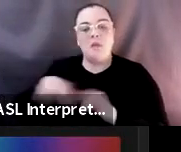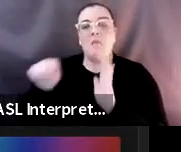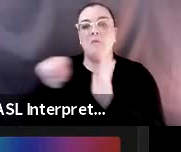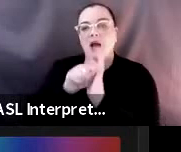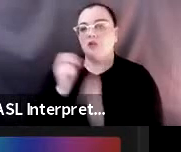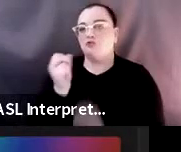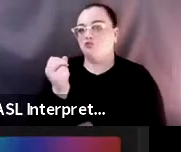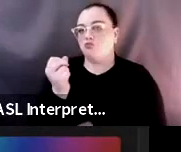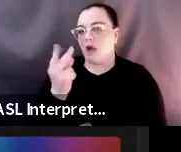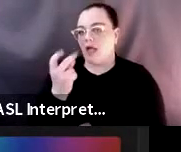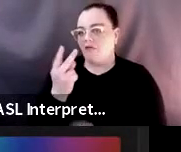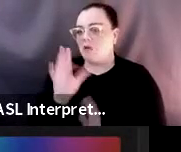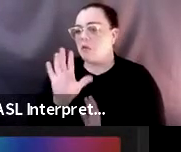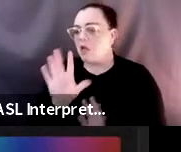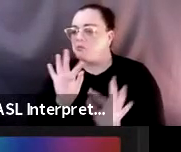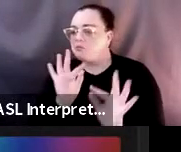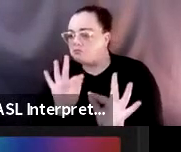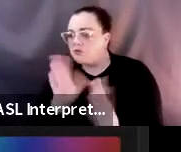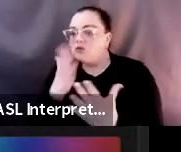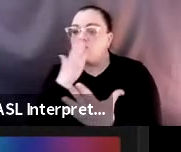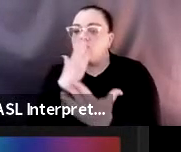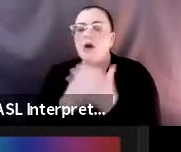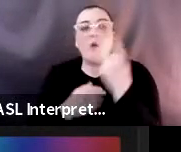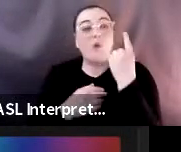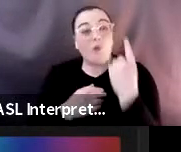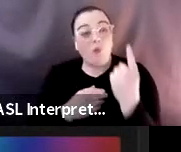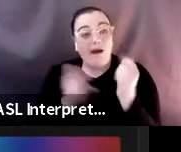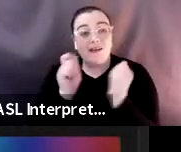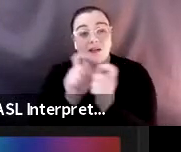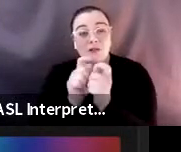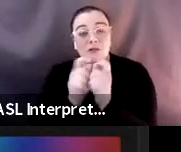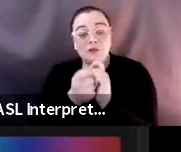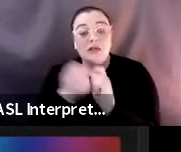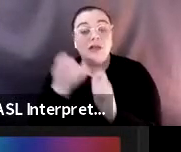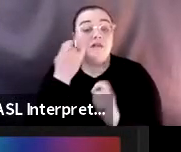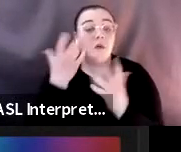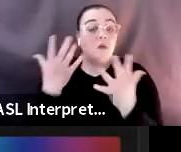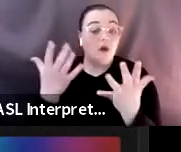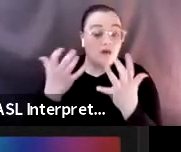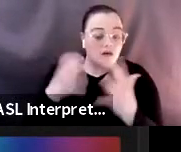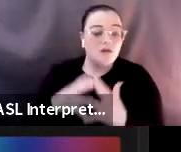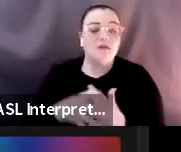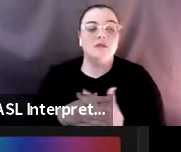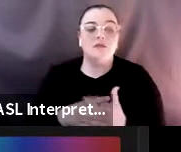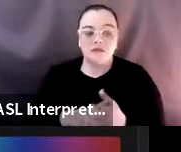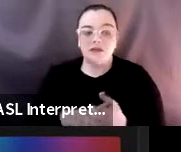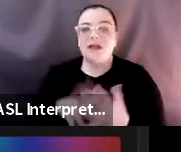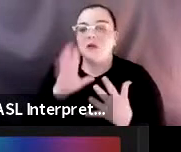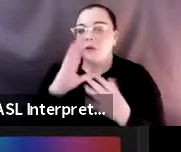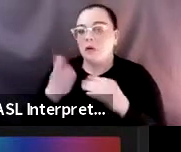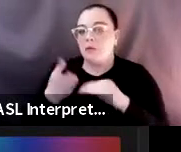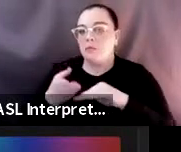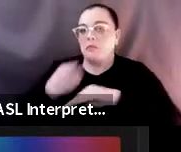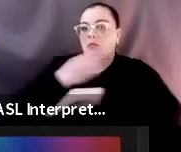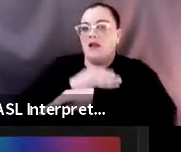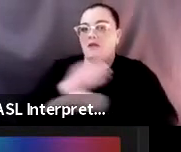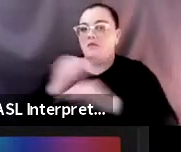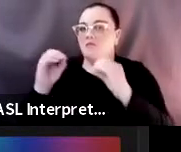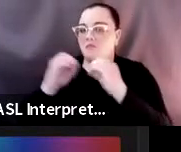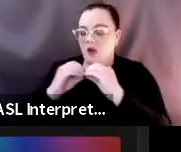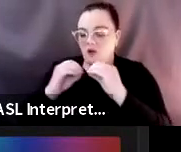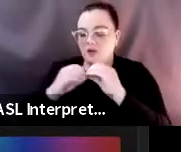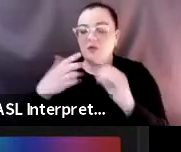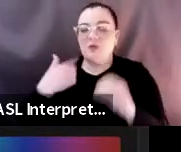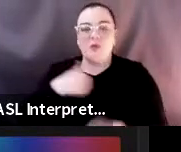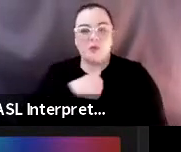where we want to be. Now there's one little preset that we can add on top of this, and that'll even improve this a little bit more, that we tend to